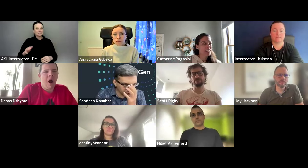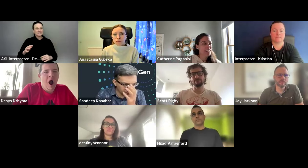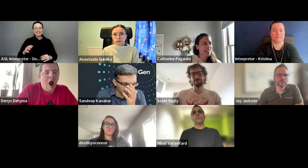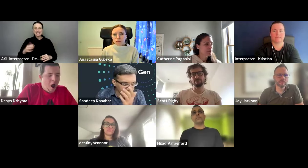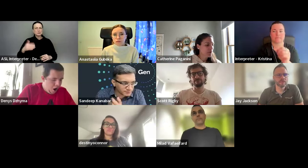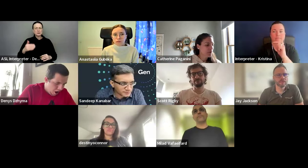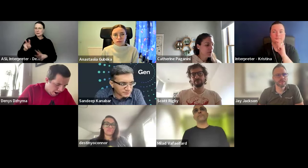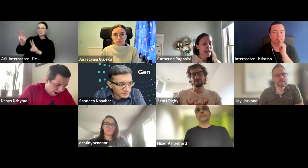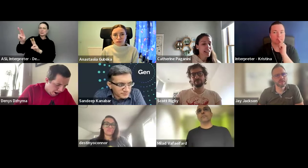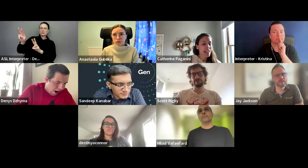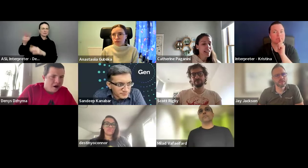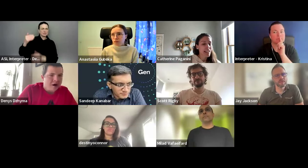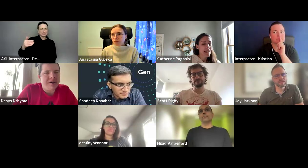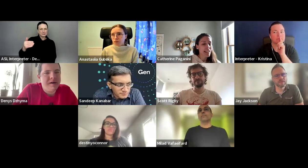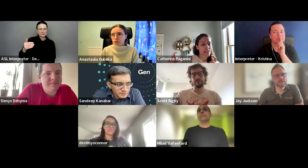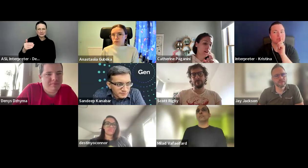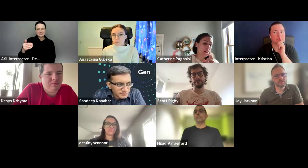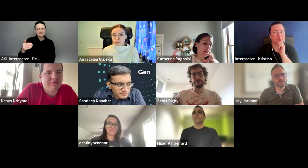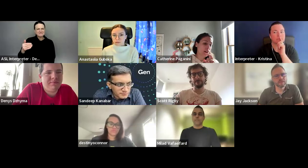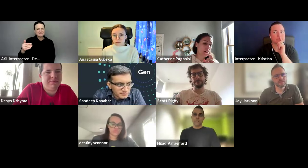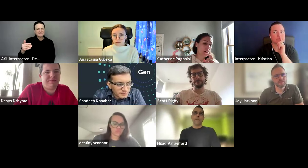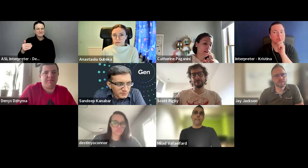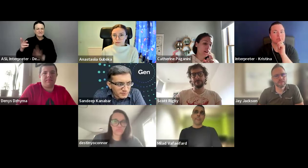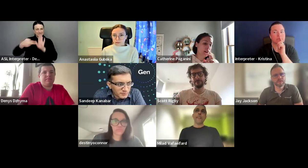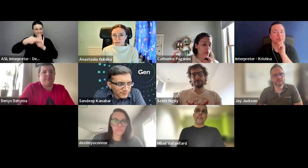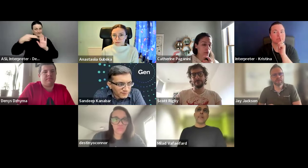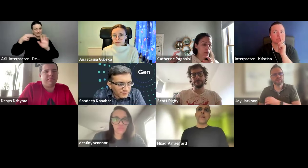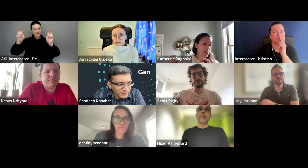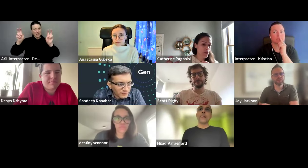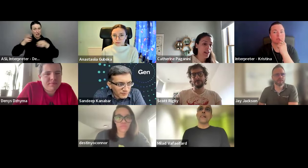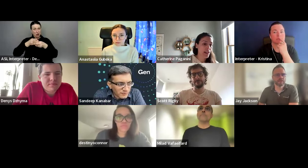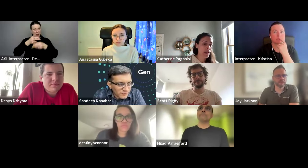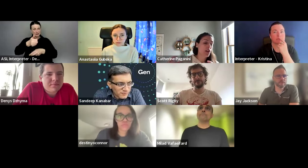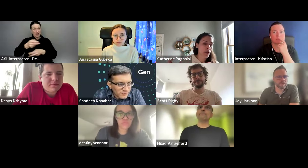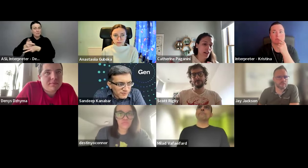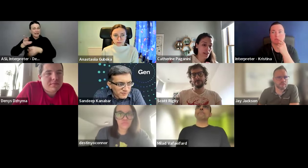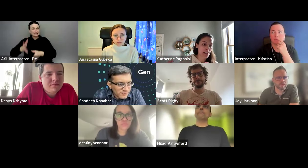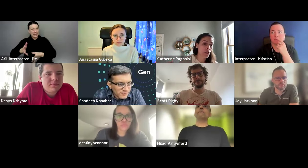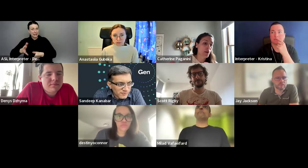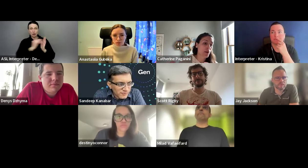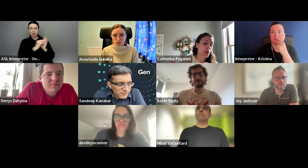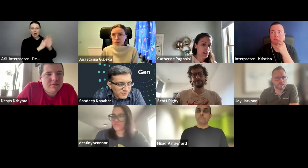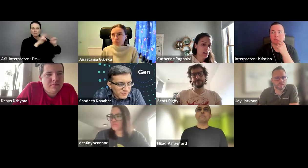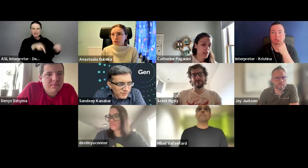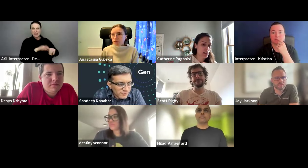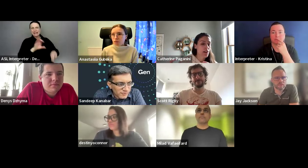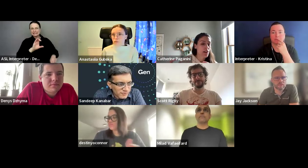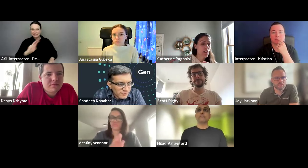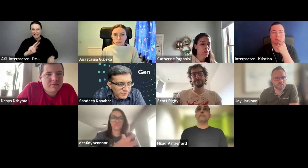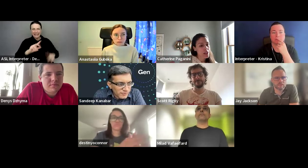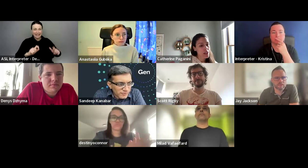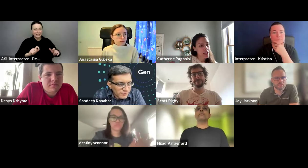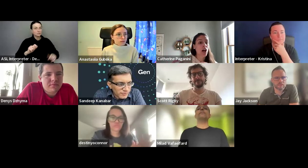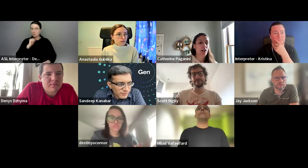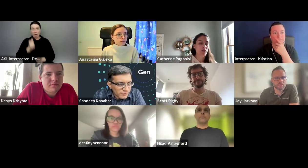what it's kind of like a, it is a title that you can call yourself. You can put that in your resume, and not everyone gets that. So it